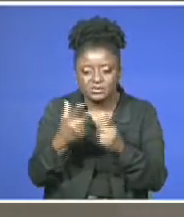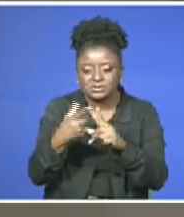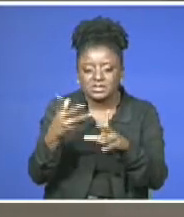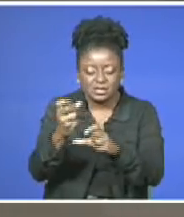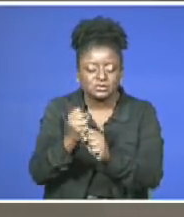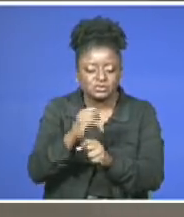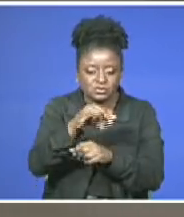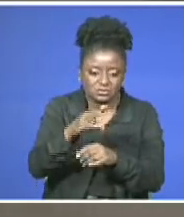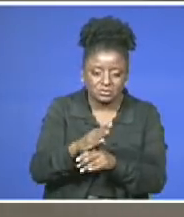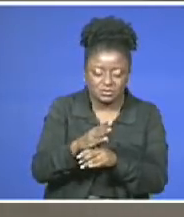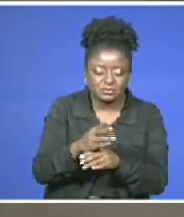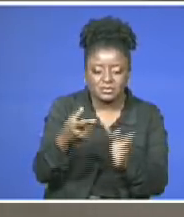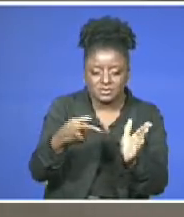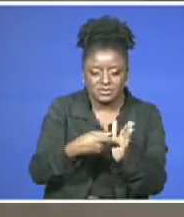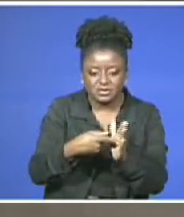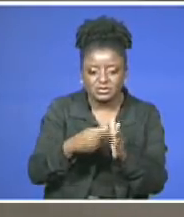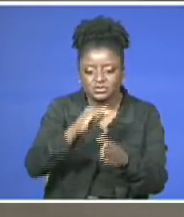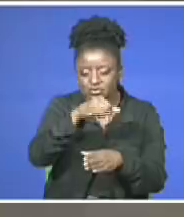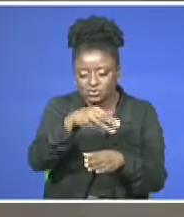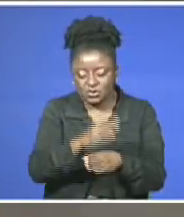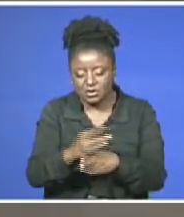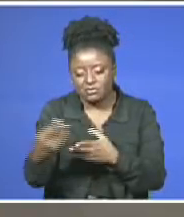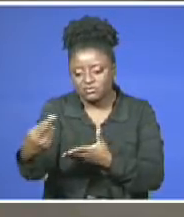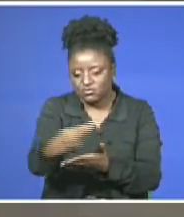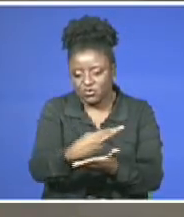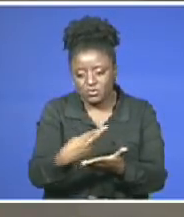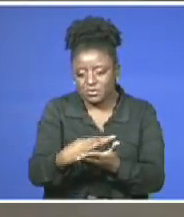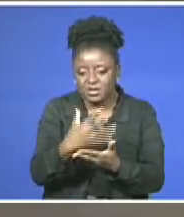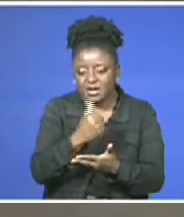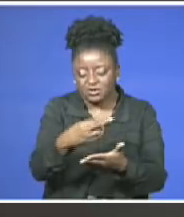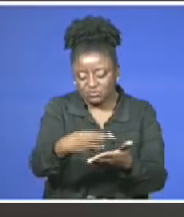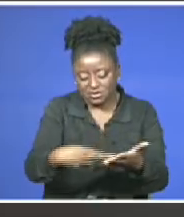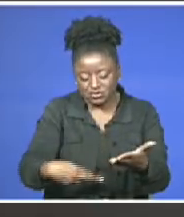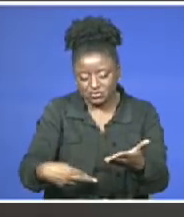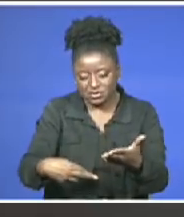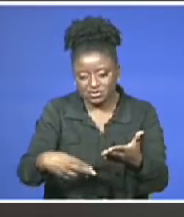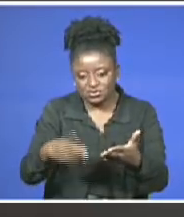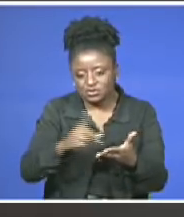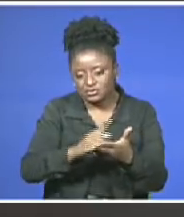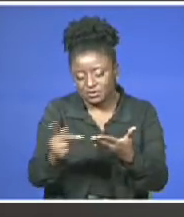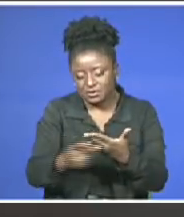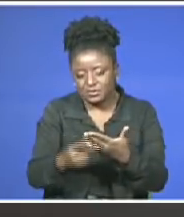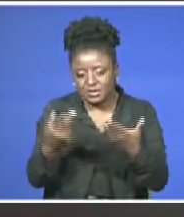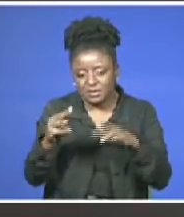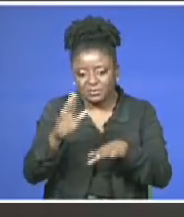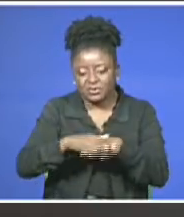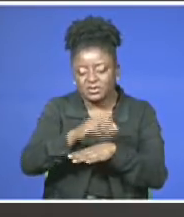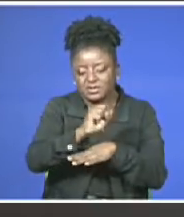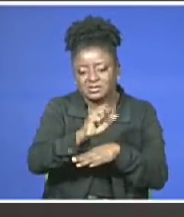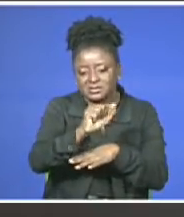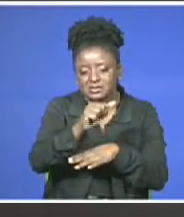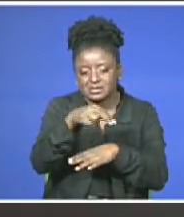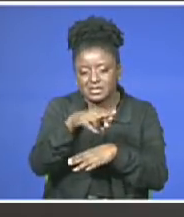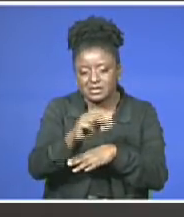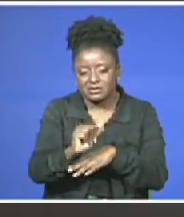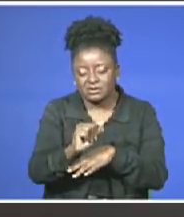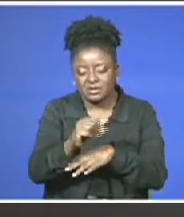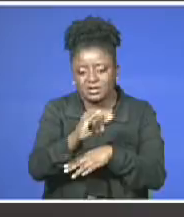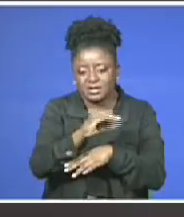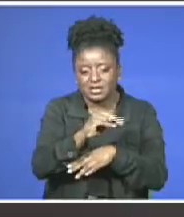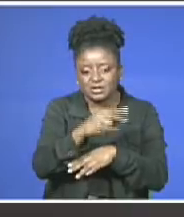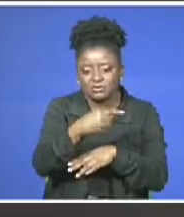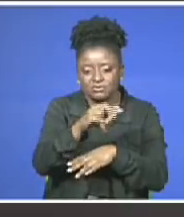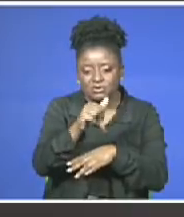job recruitment and registration drive will take place on the Sarah Ingram Park at Hospital Lane and